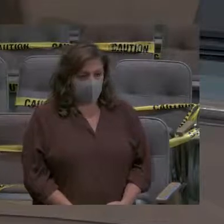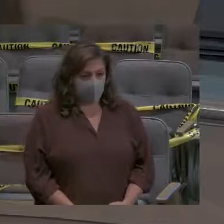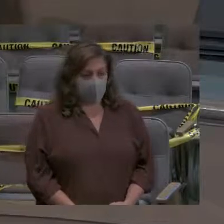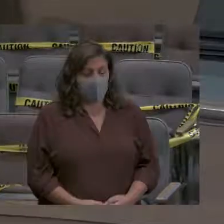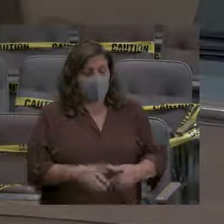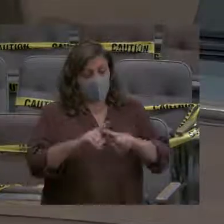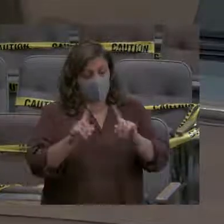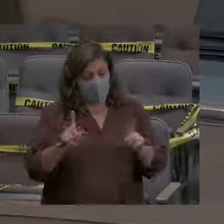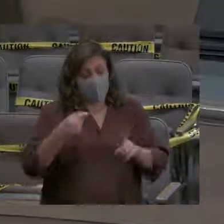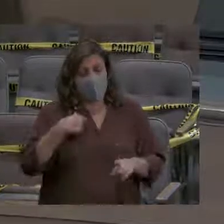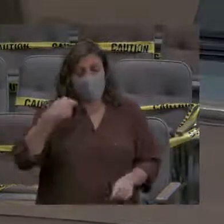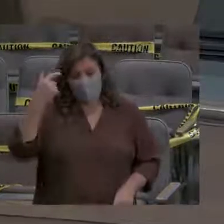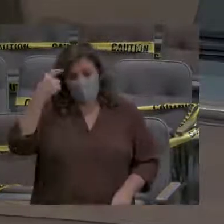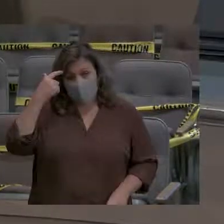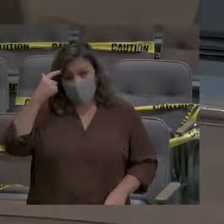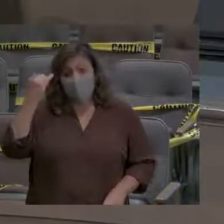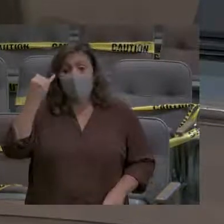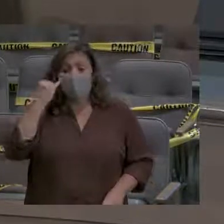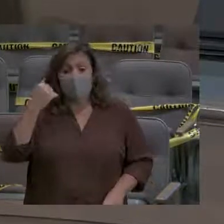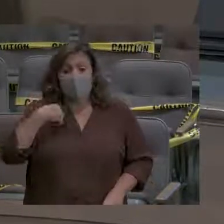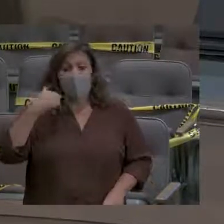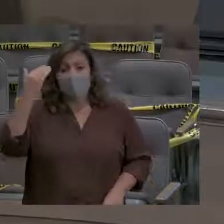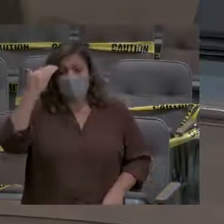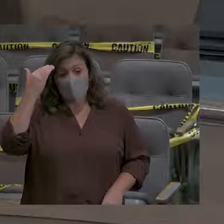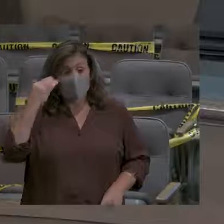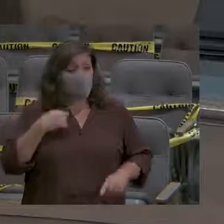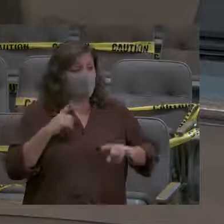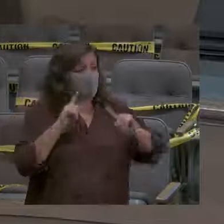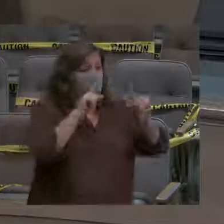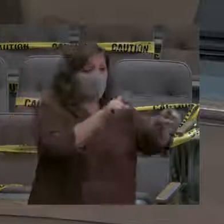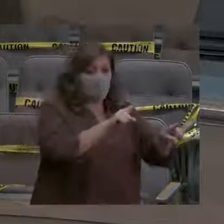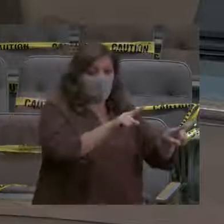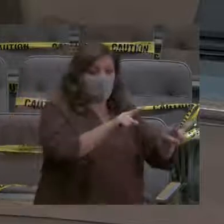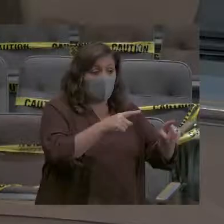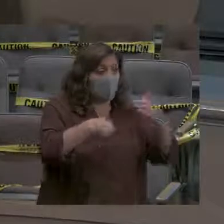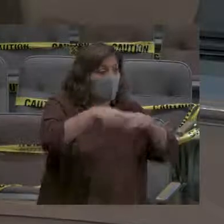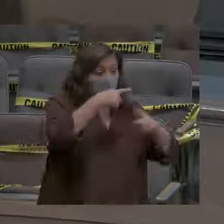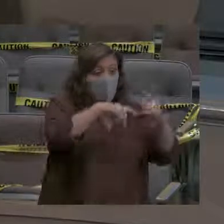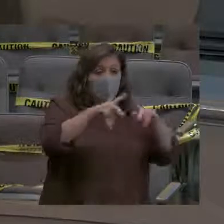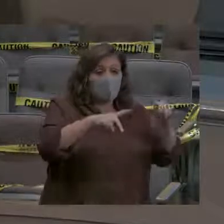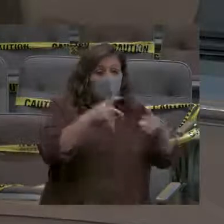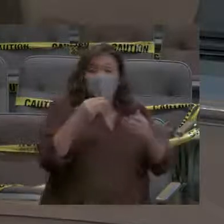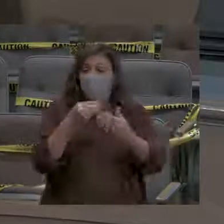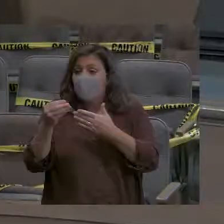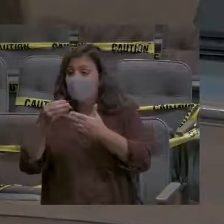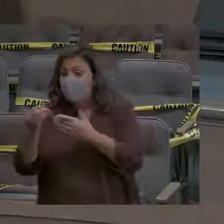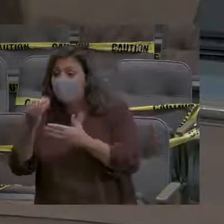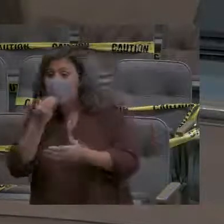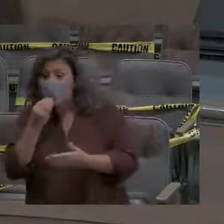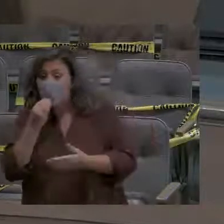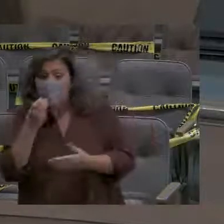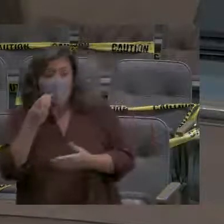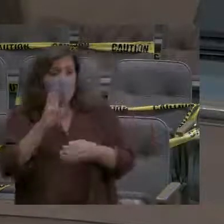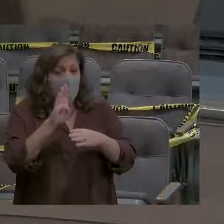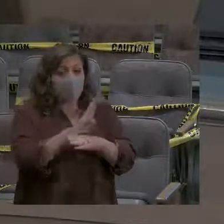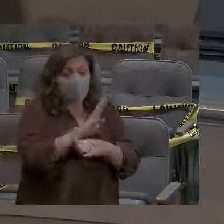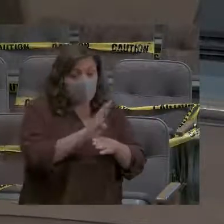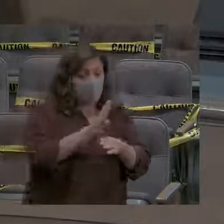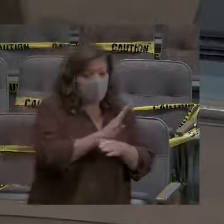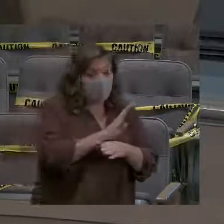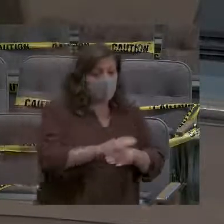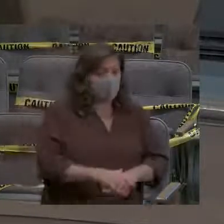acknowledging the fact that we're going to be in public places every day, whether it be the grocery store or your